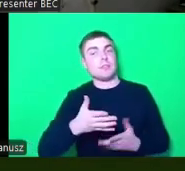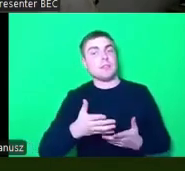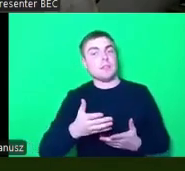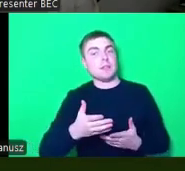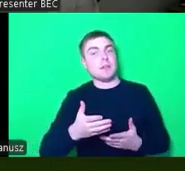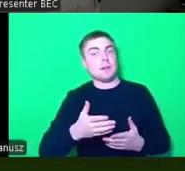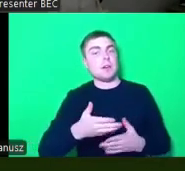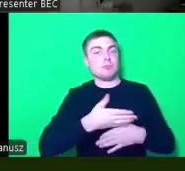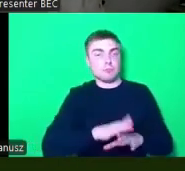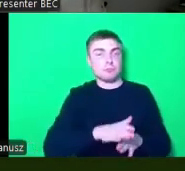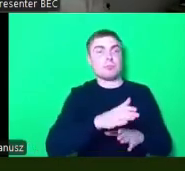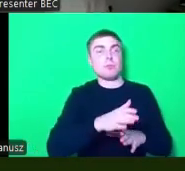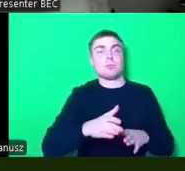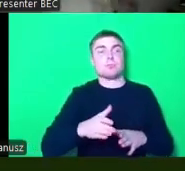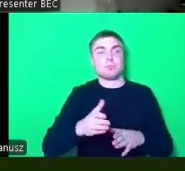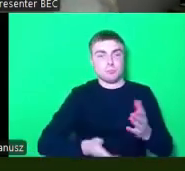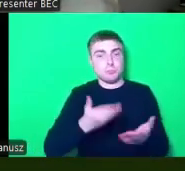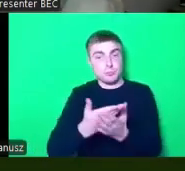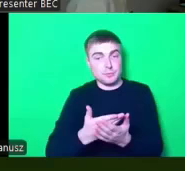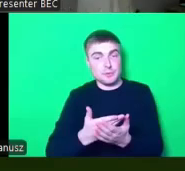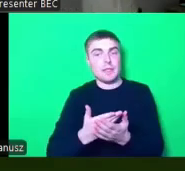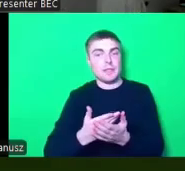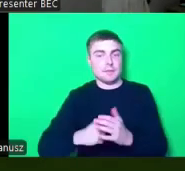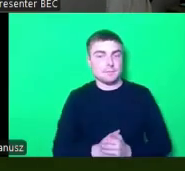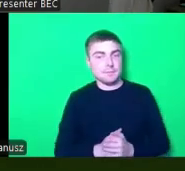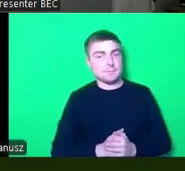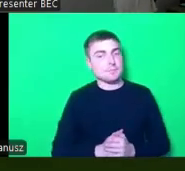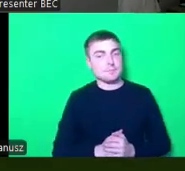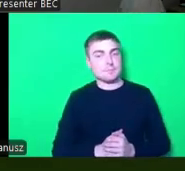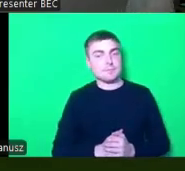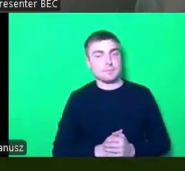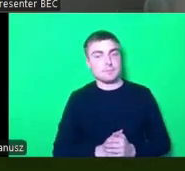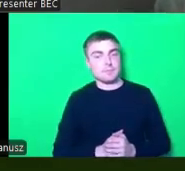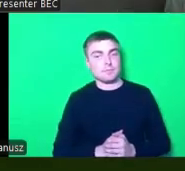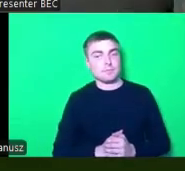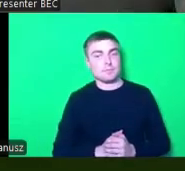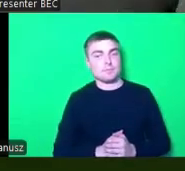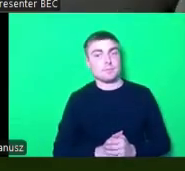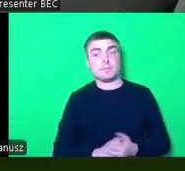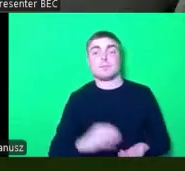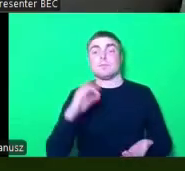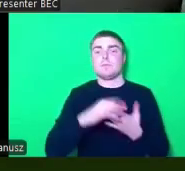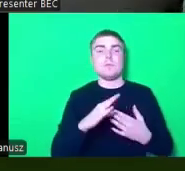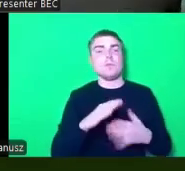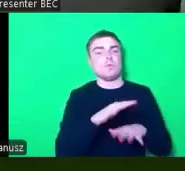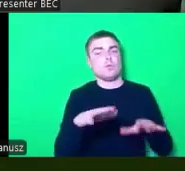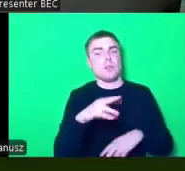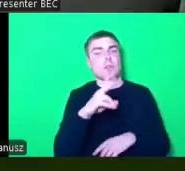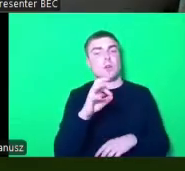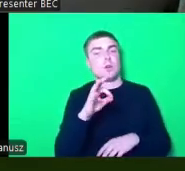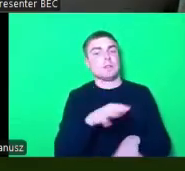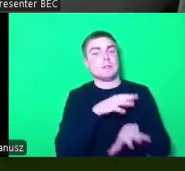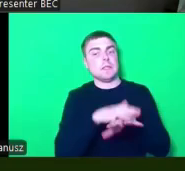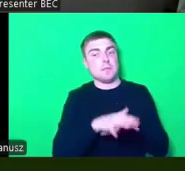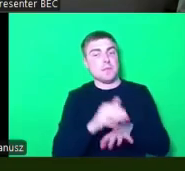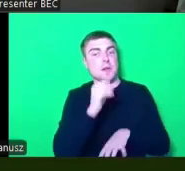interests of forests. And so this is what happens in many ecosystems in Europe, that we go for a multifunctional